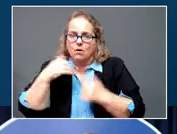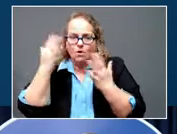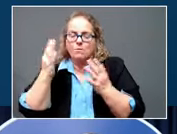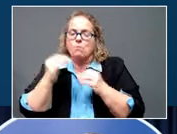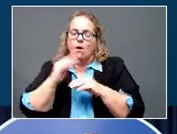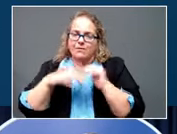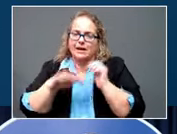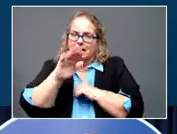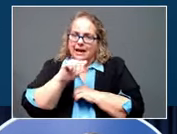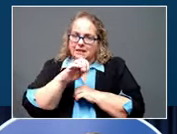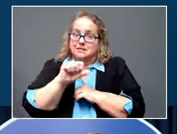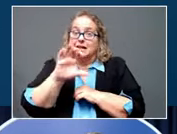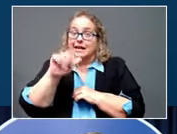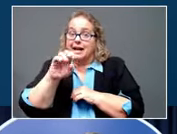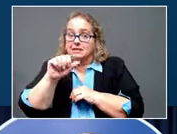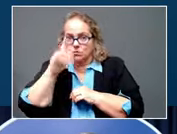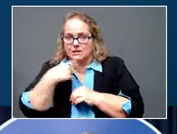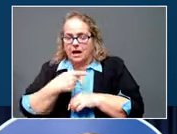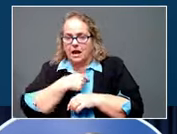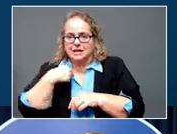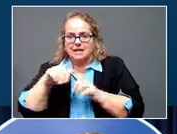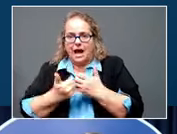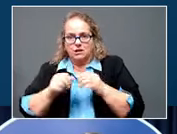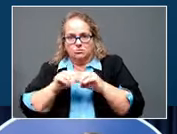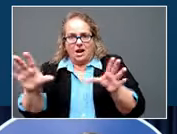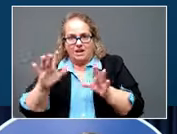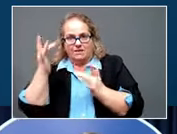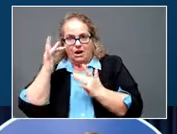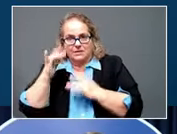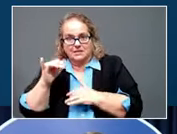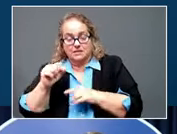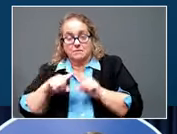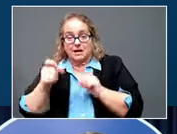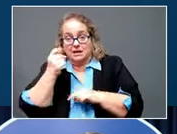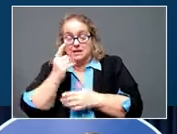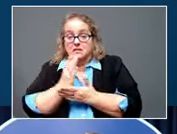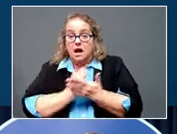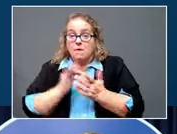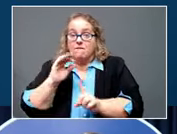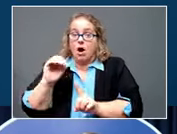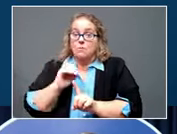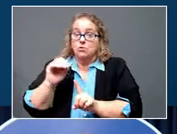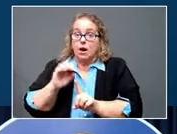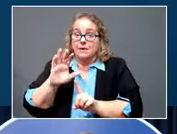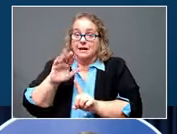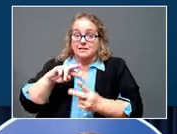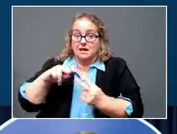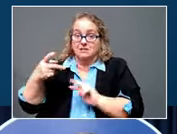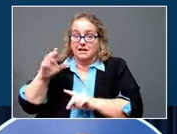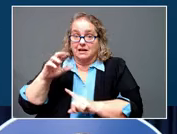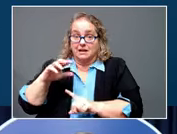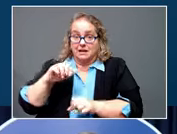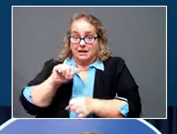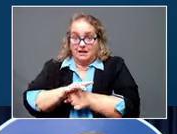prevalent the virus is. And remember, a certain amount of Omicron cases will require hospitalization. Even if, and we have